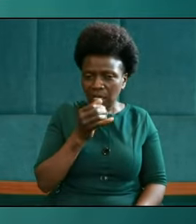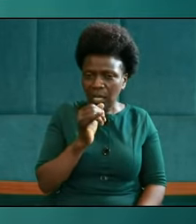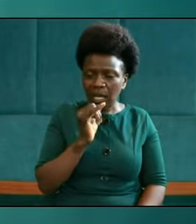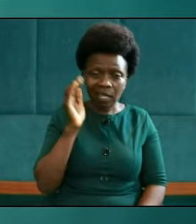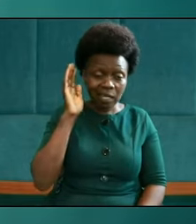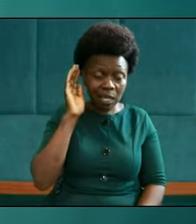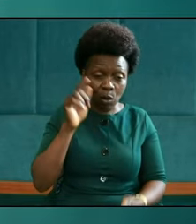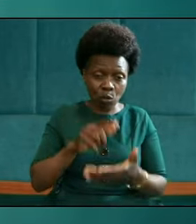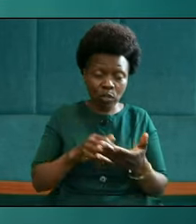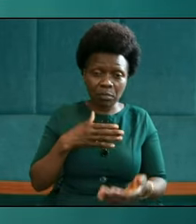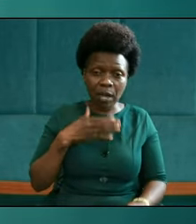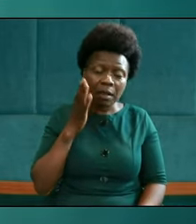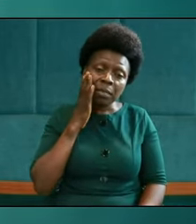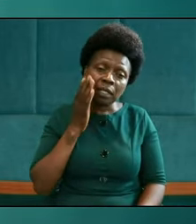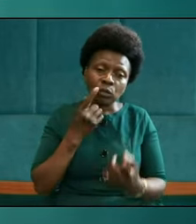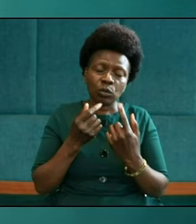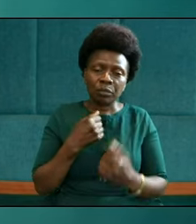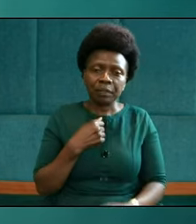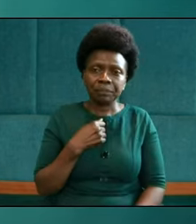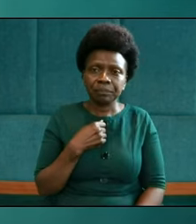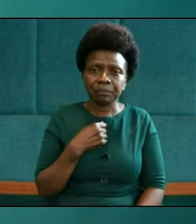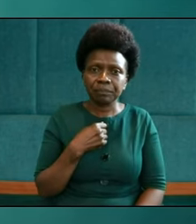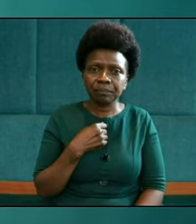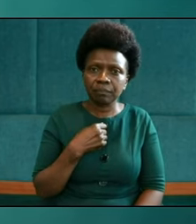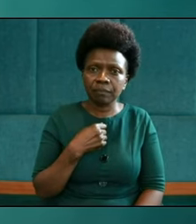hear what my mother told me.